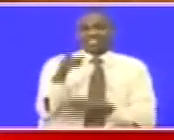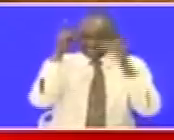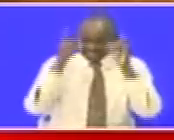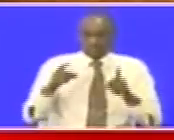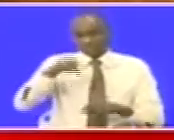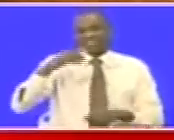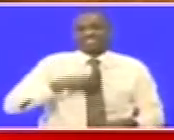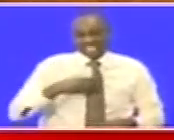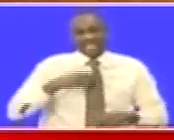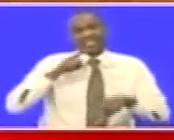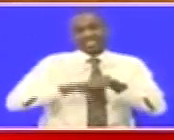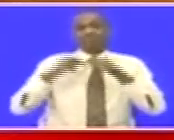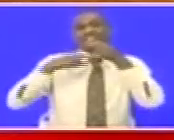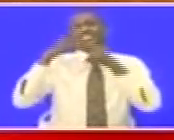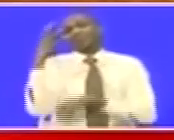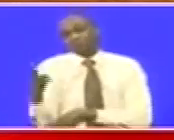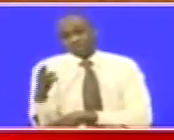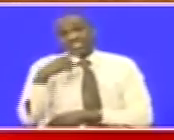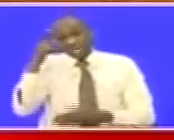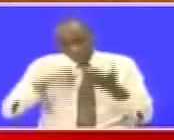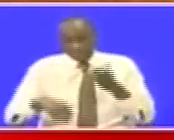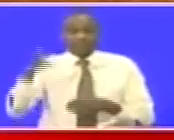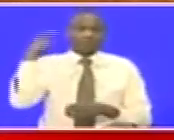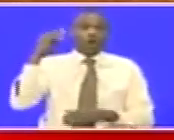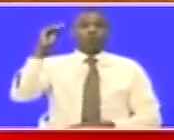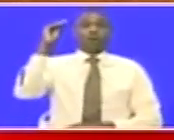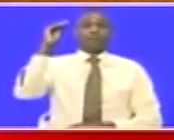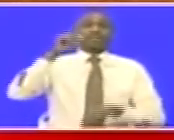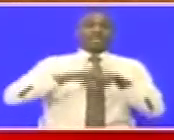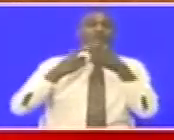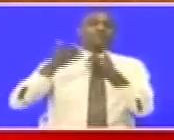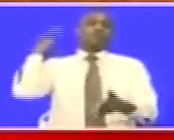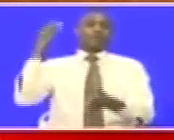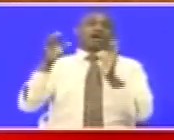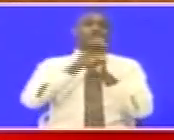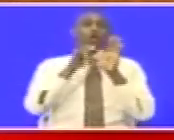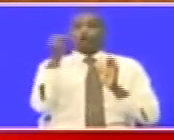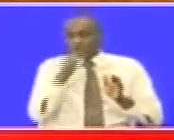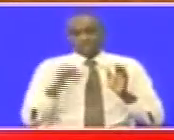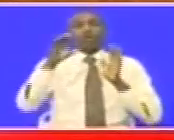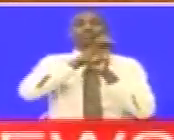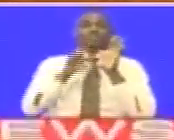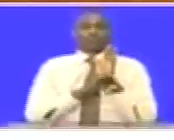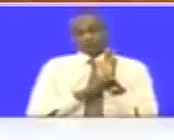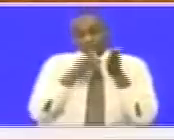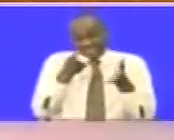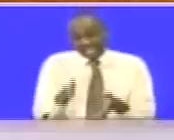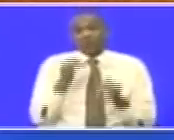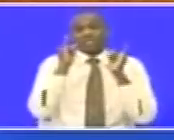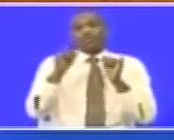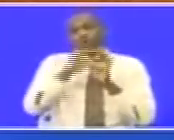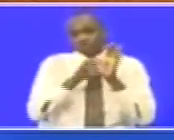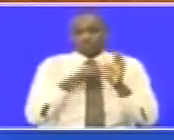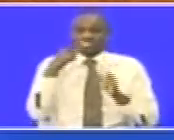them retire at the age of 70, saying they were sworn in before the promulgation of the new constitution. Chief Justice Willie Mutunga